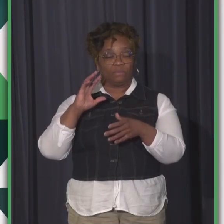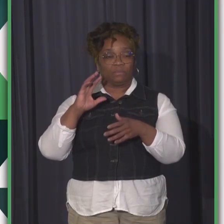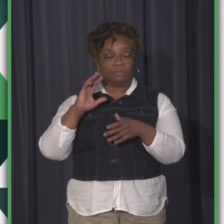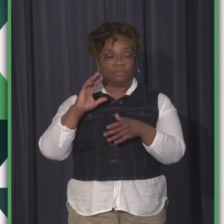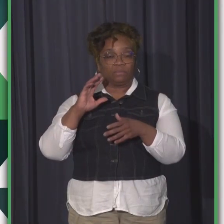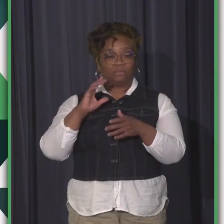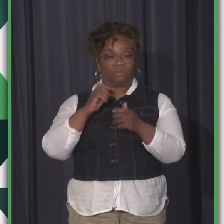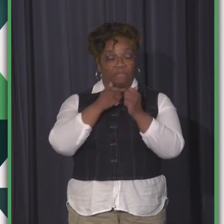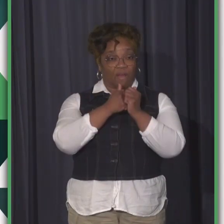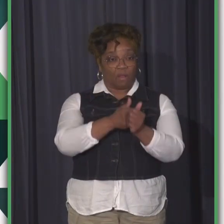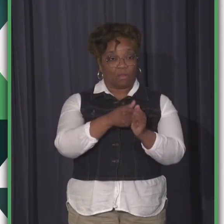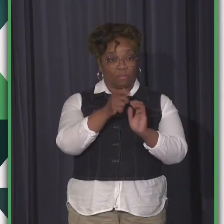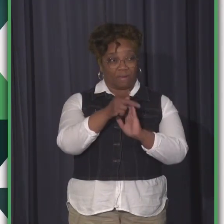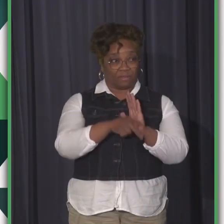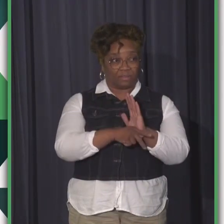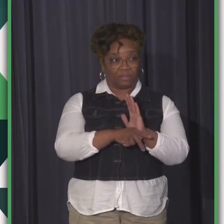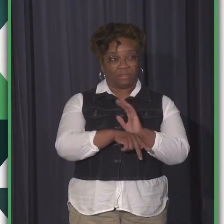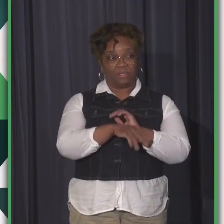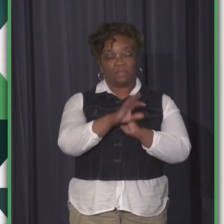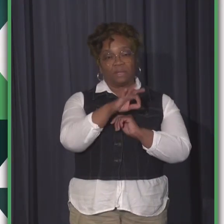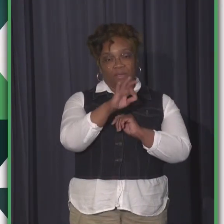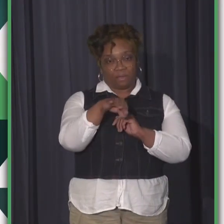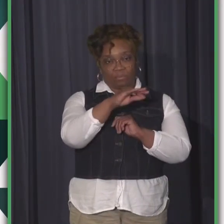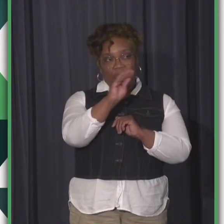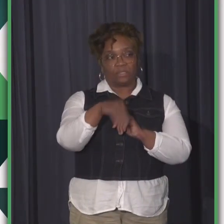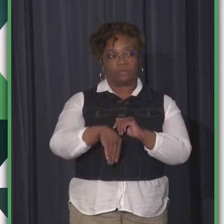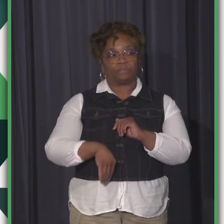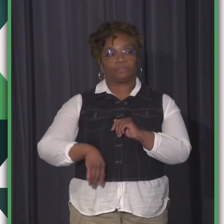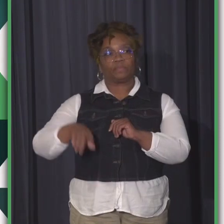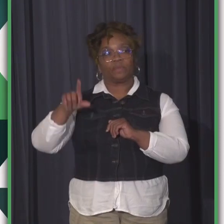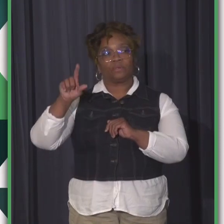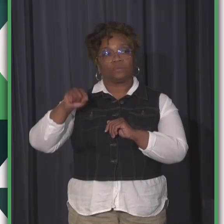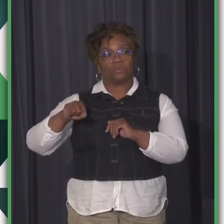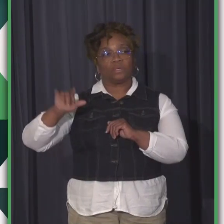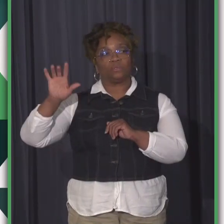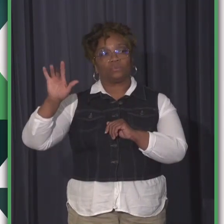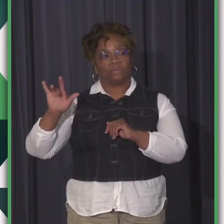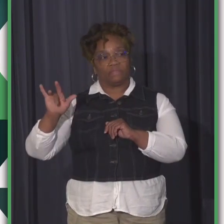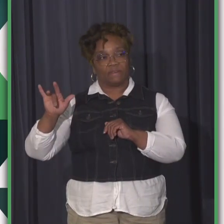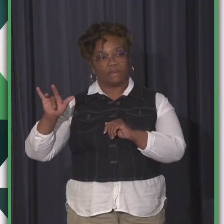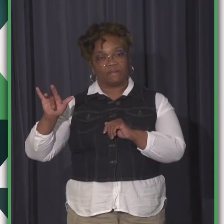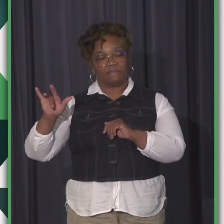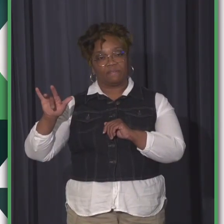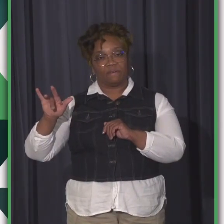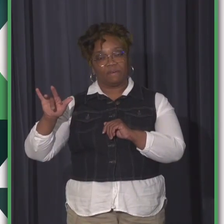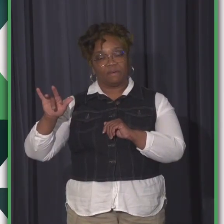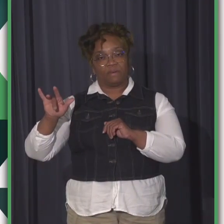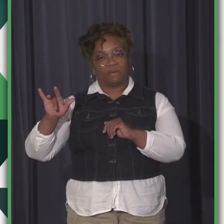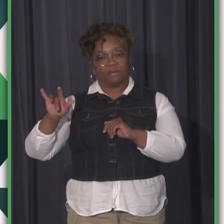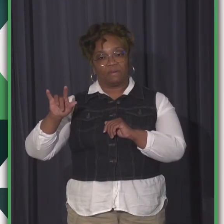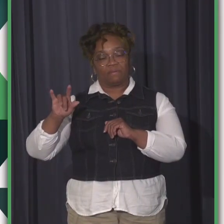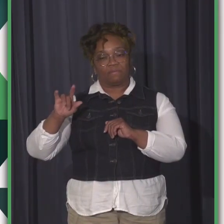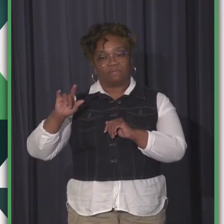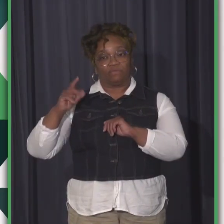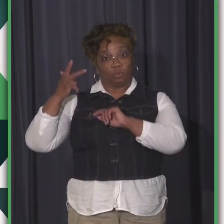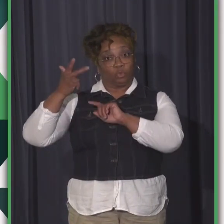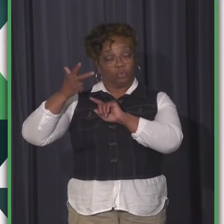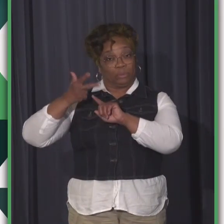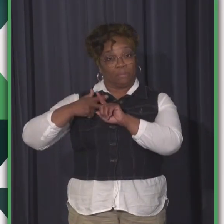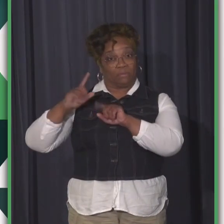for the department was 99%. For 2025, first quarter, they